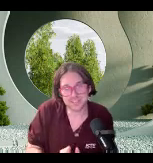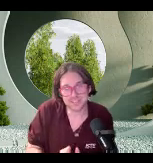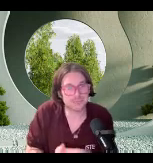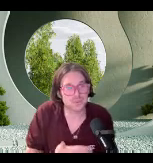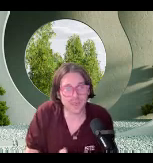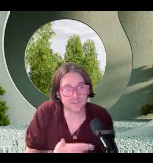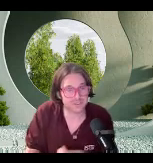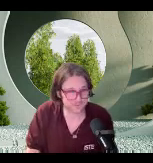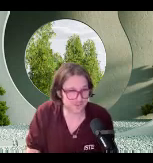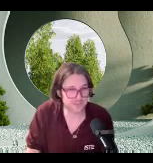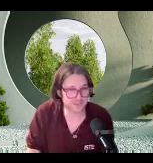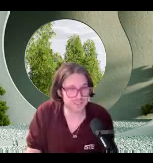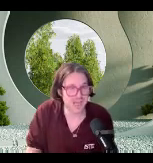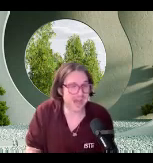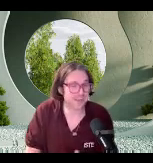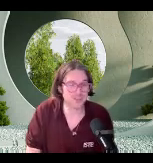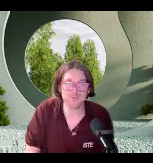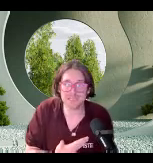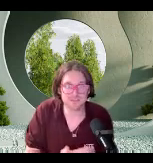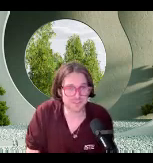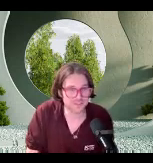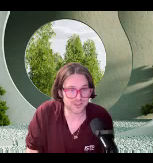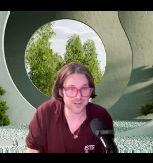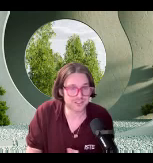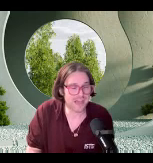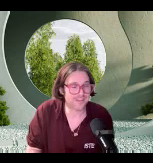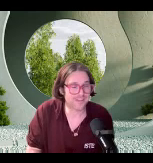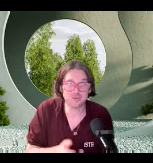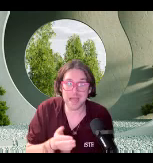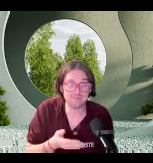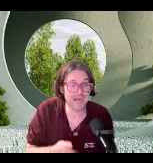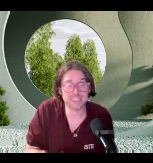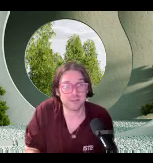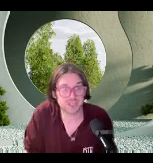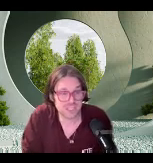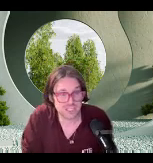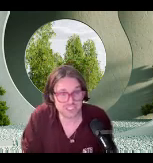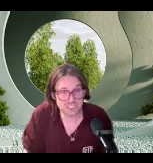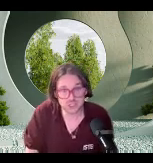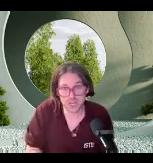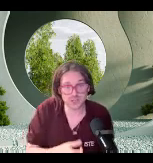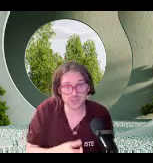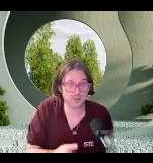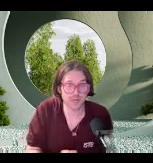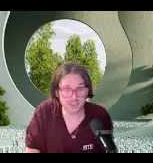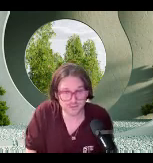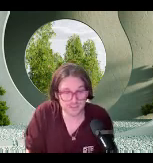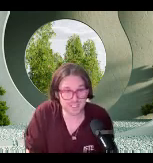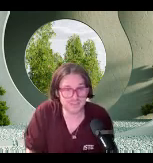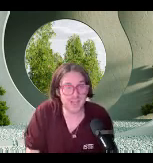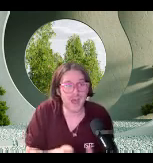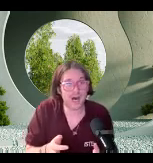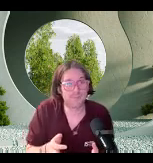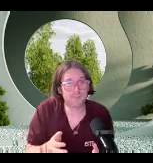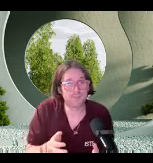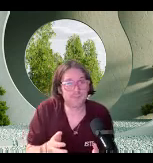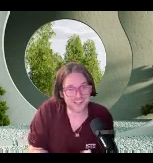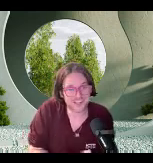do this? It seems way too difficult. I've got too many diverse learners. I'm not a special education teacher. I don't have training for